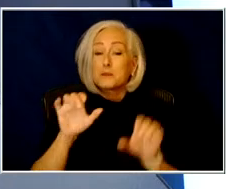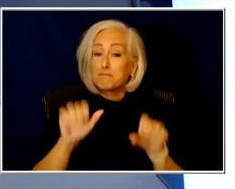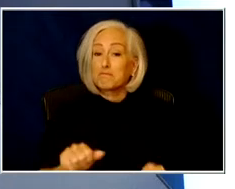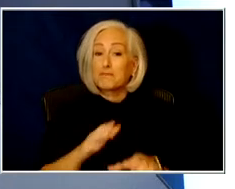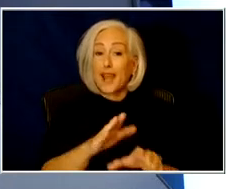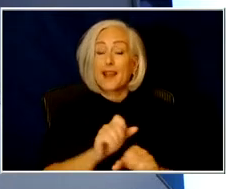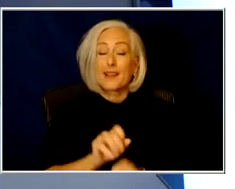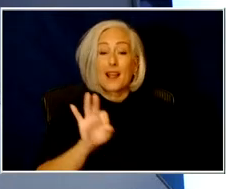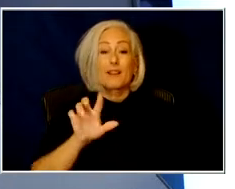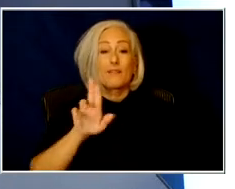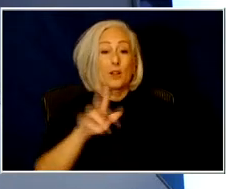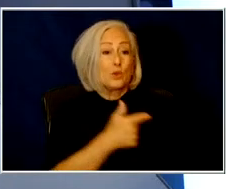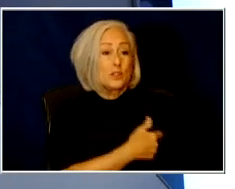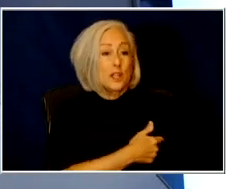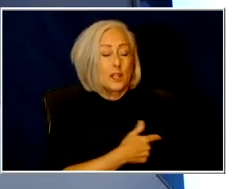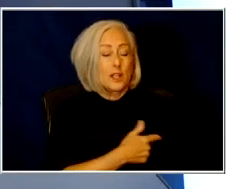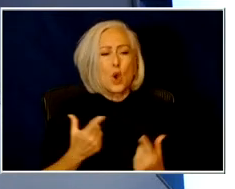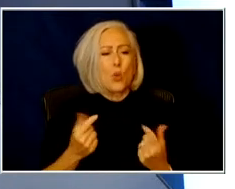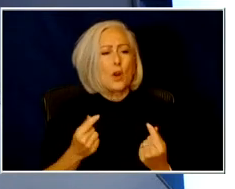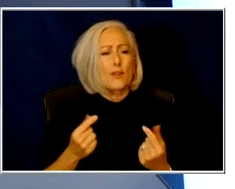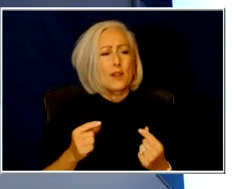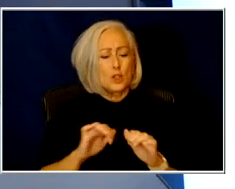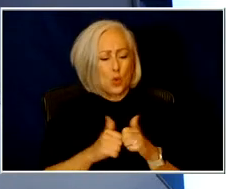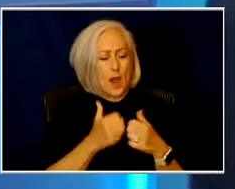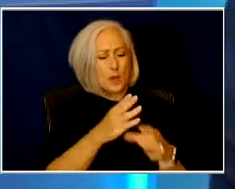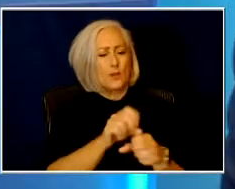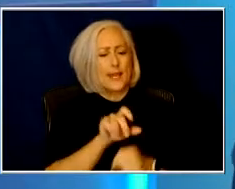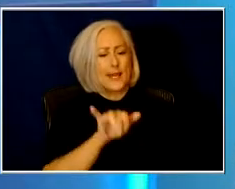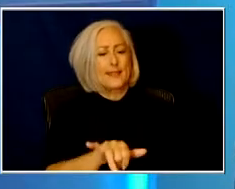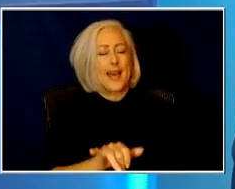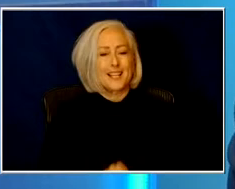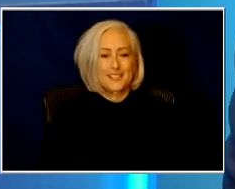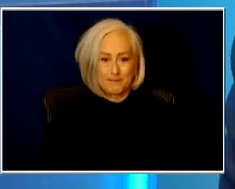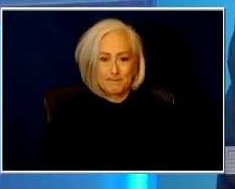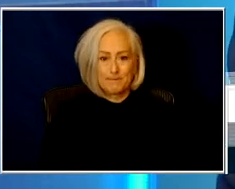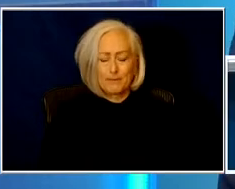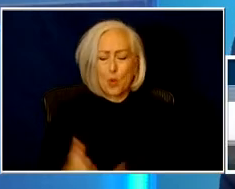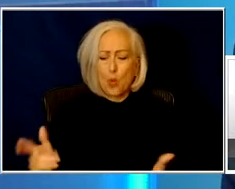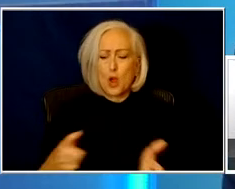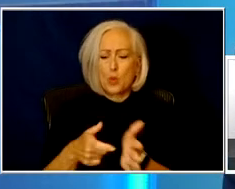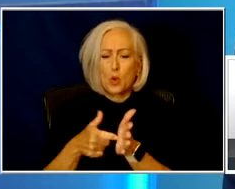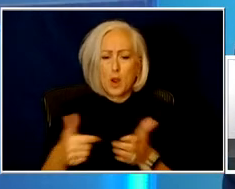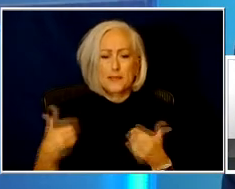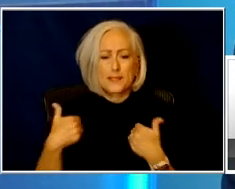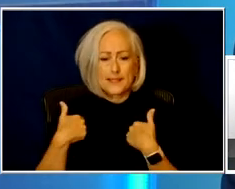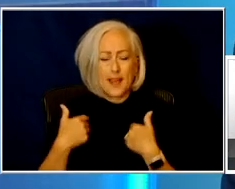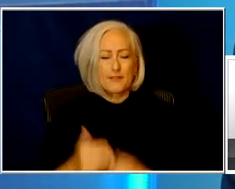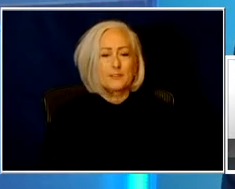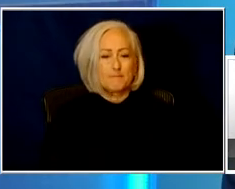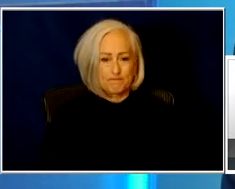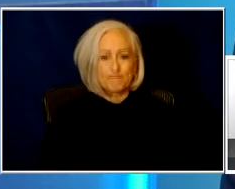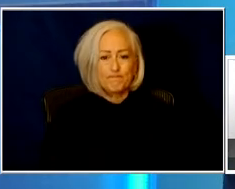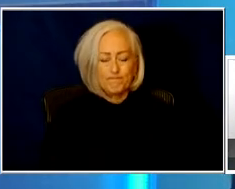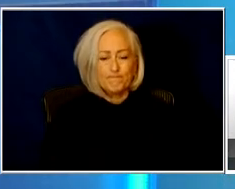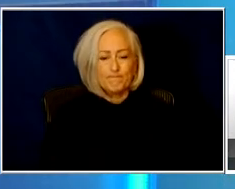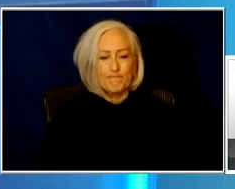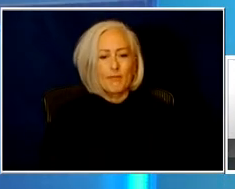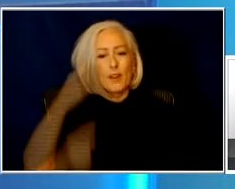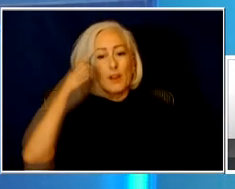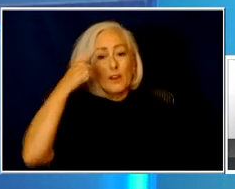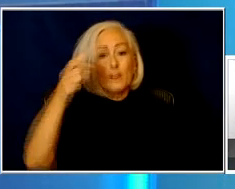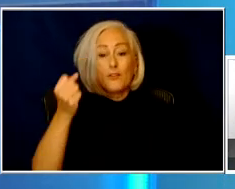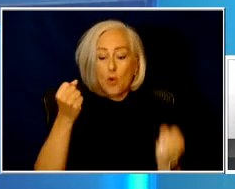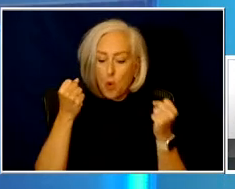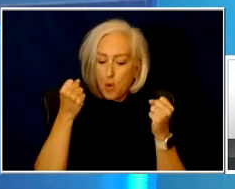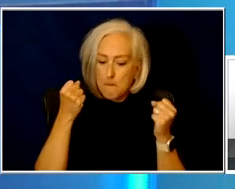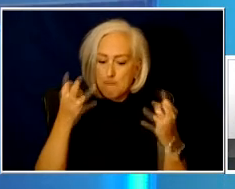specific requirements sure that's a great question um Dana we have been for many years decades